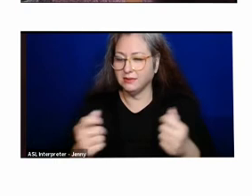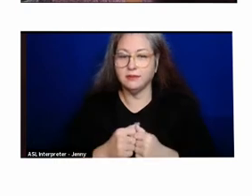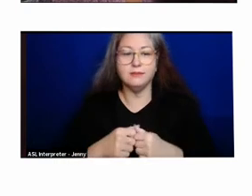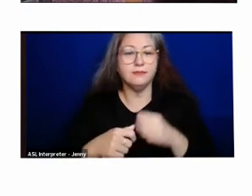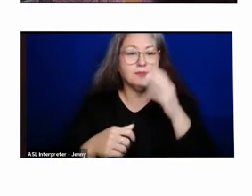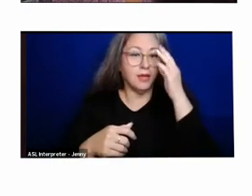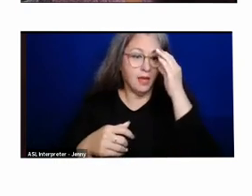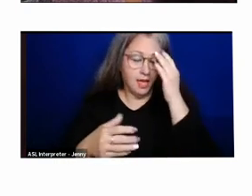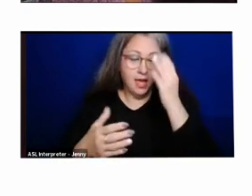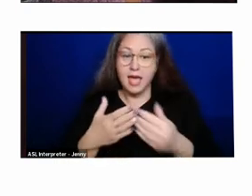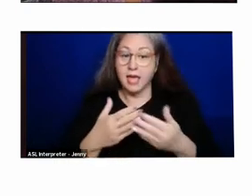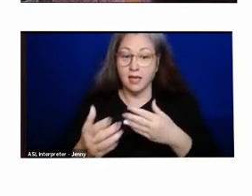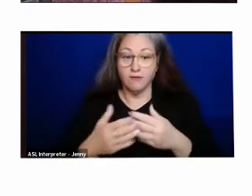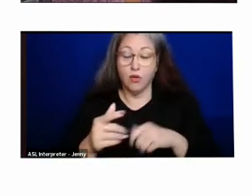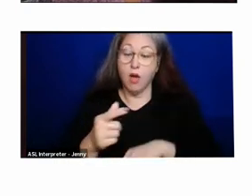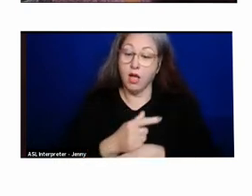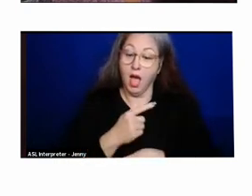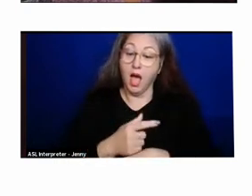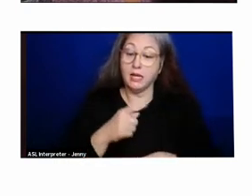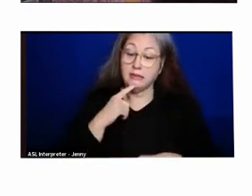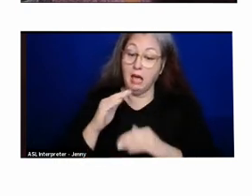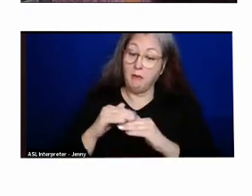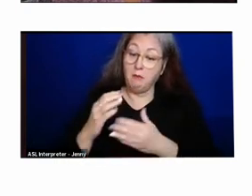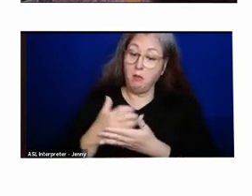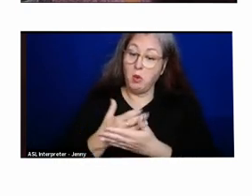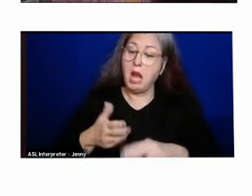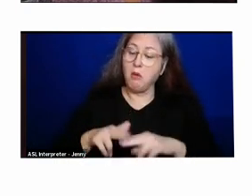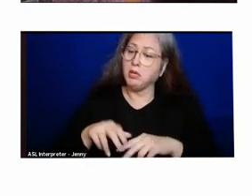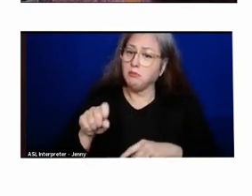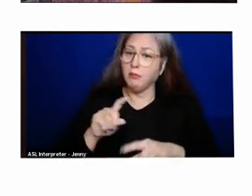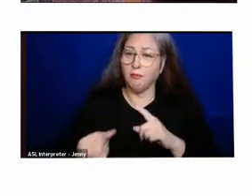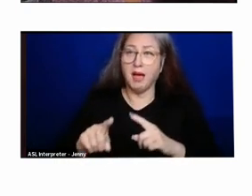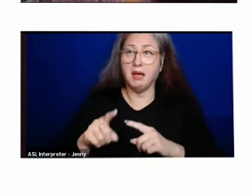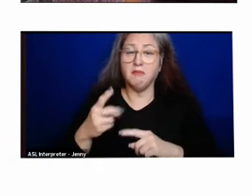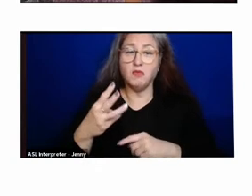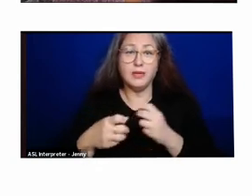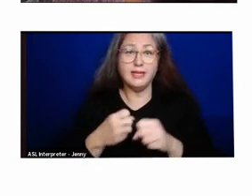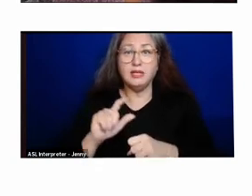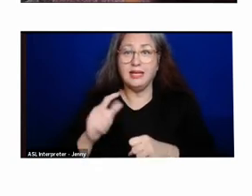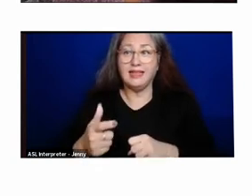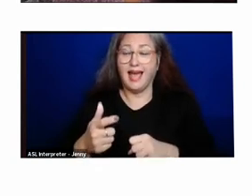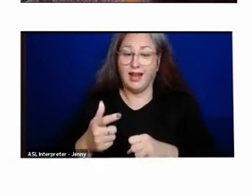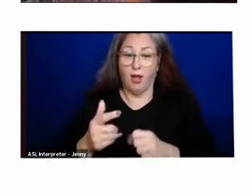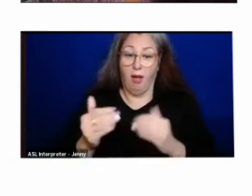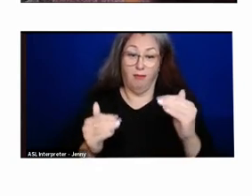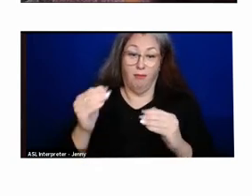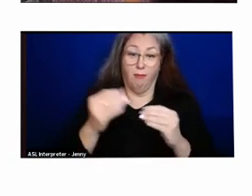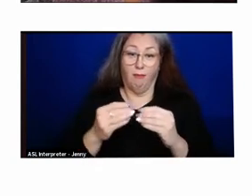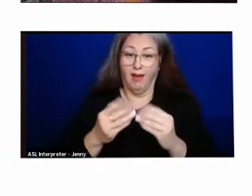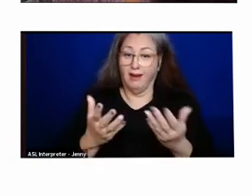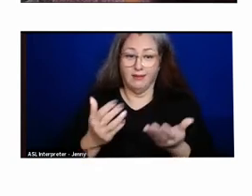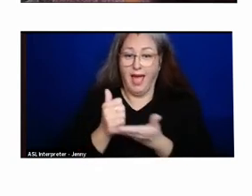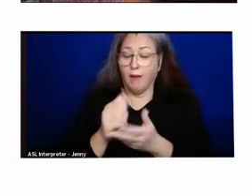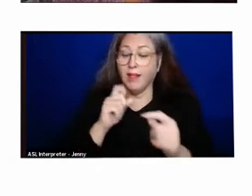Ghanaians experienced a minimum wage increase, after a few years, this meant nothing due to the rise in food prices and the fact that citizens now had to